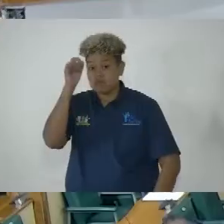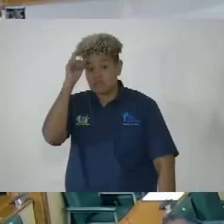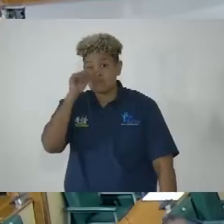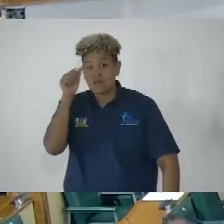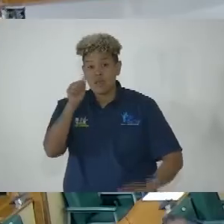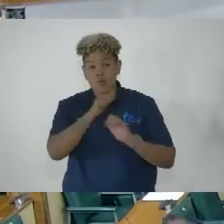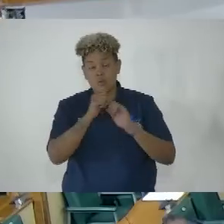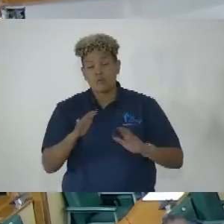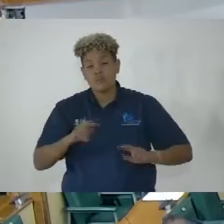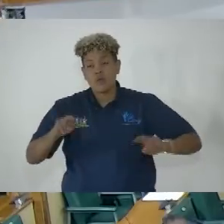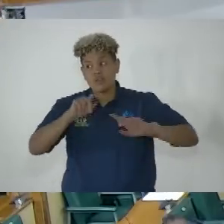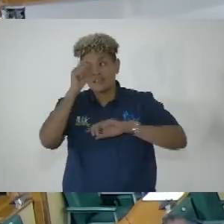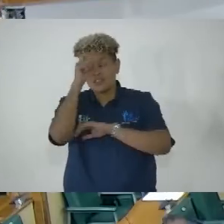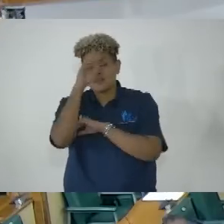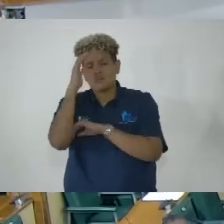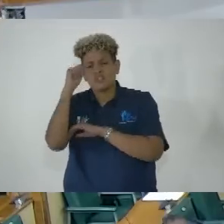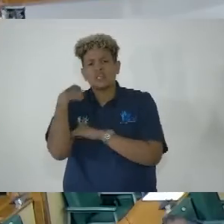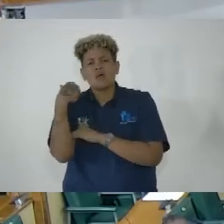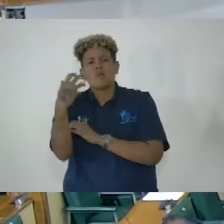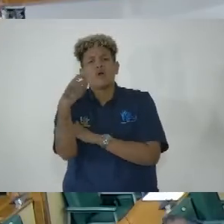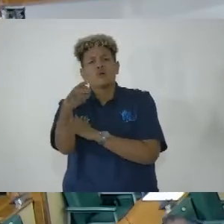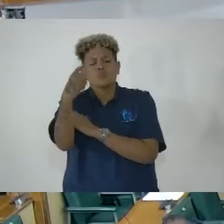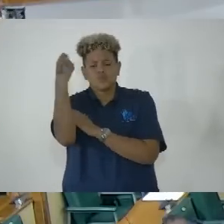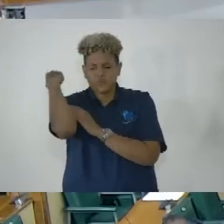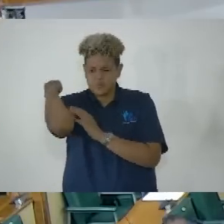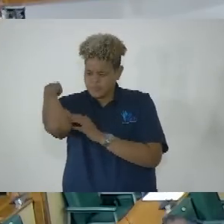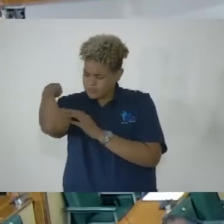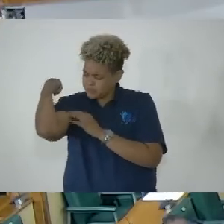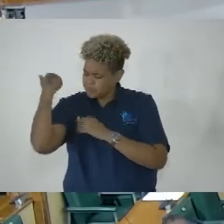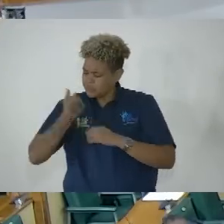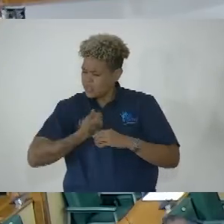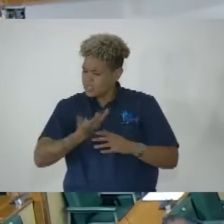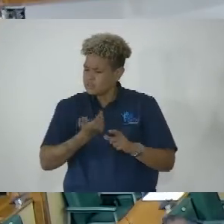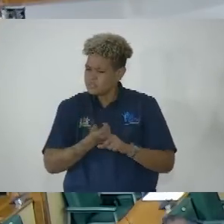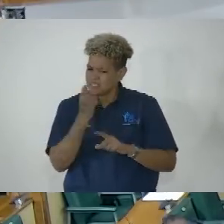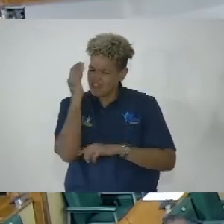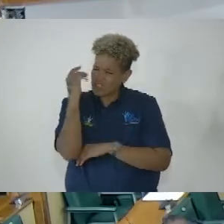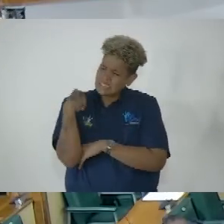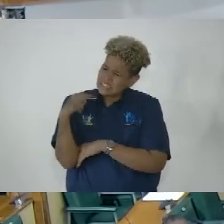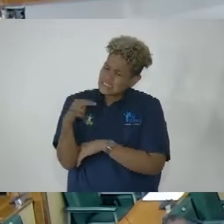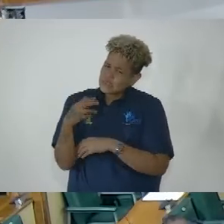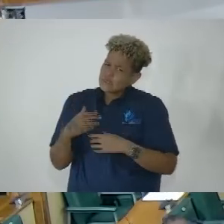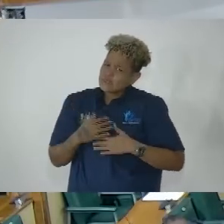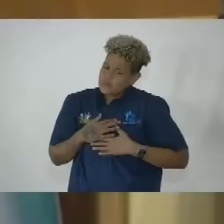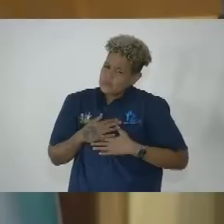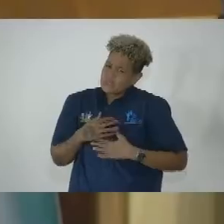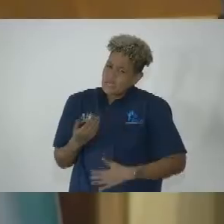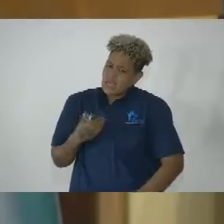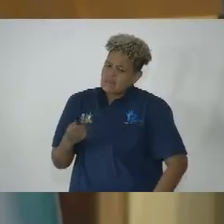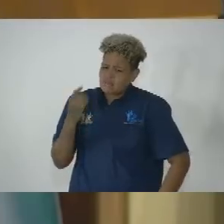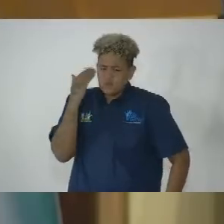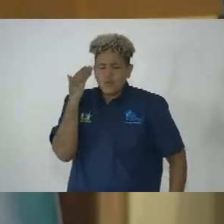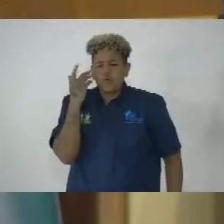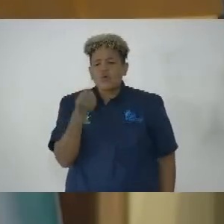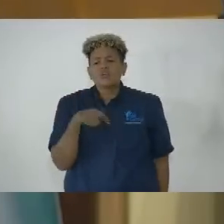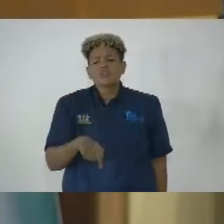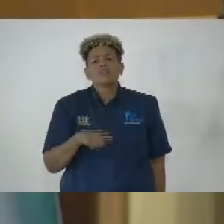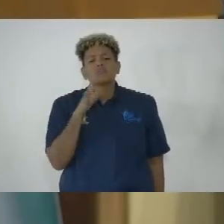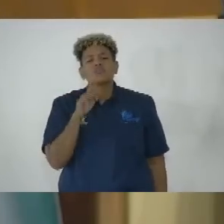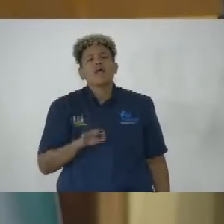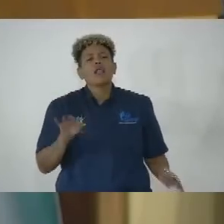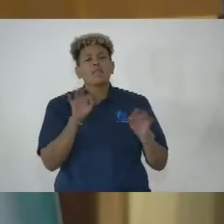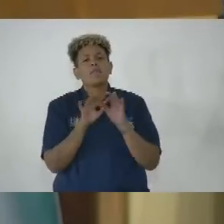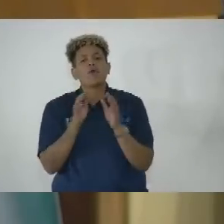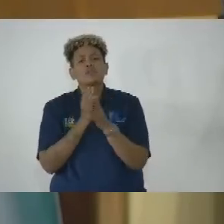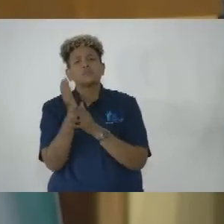Notwithstanding, Mr. President, I want to express concern because, you know, this is an important